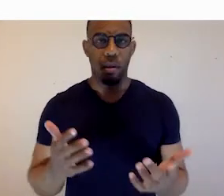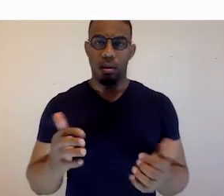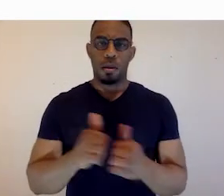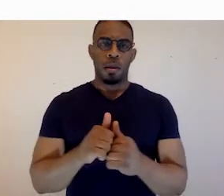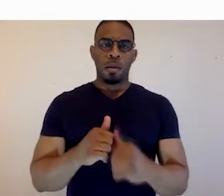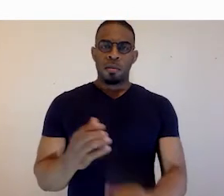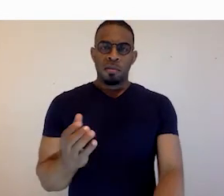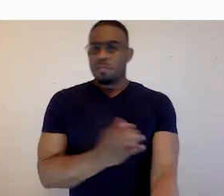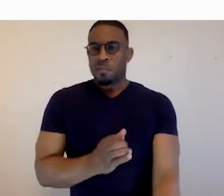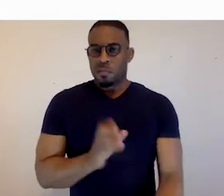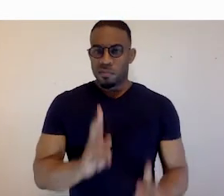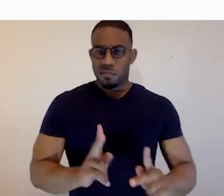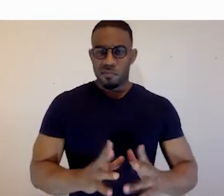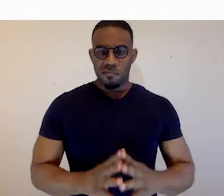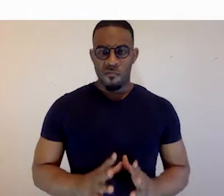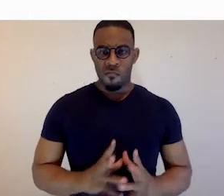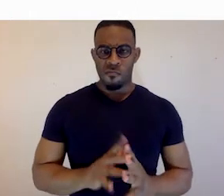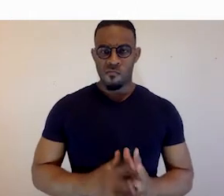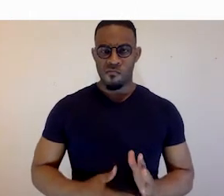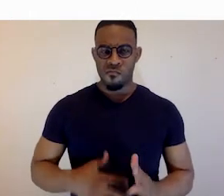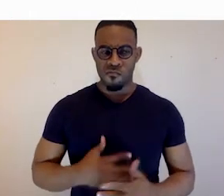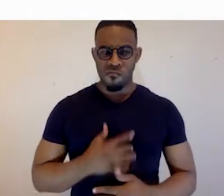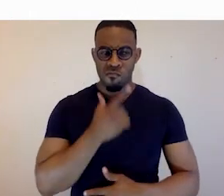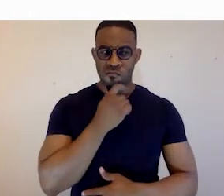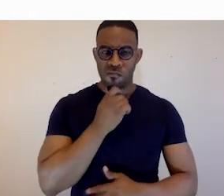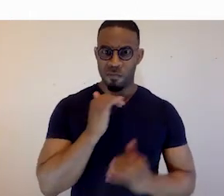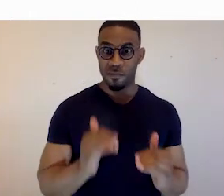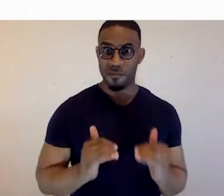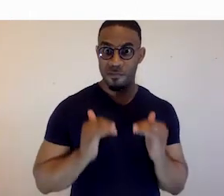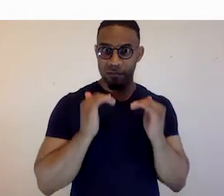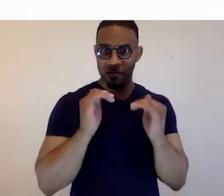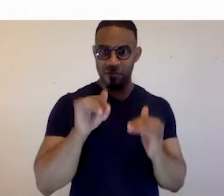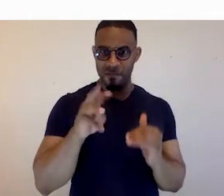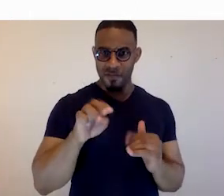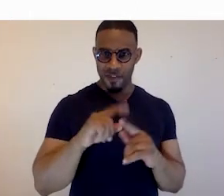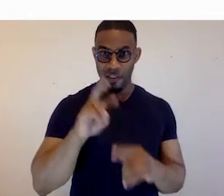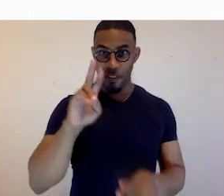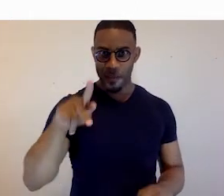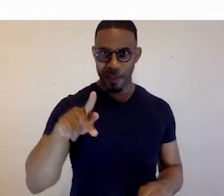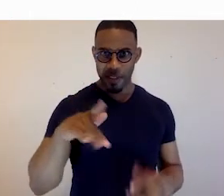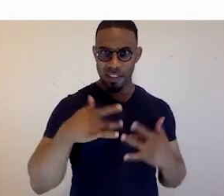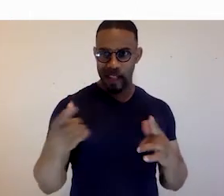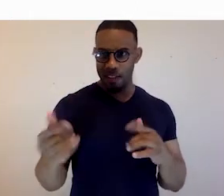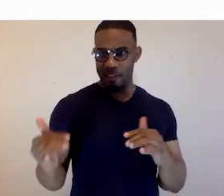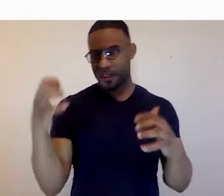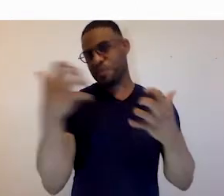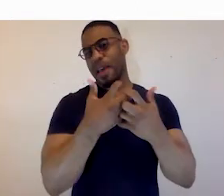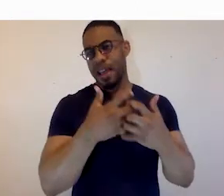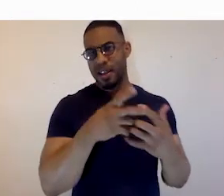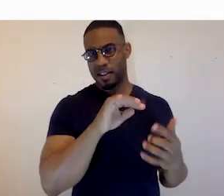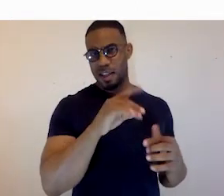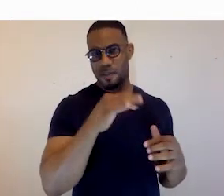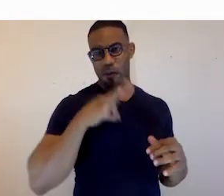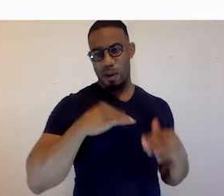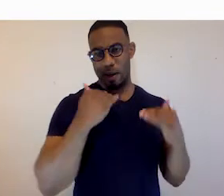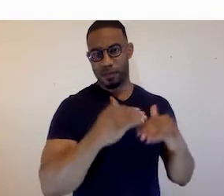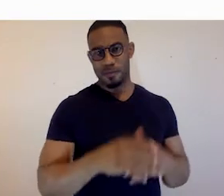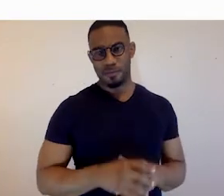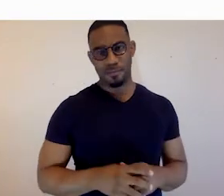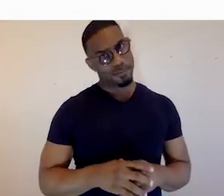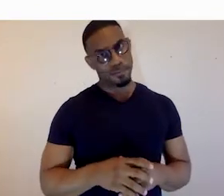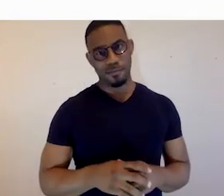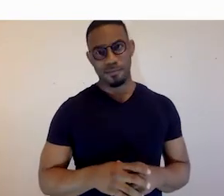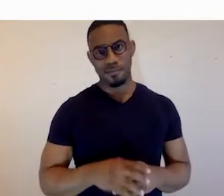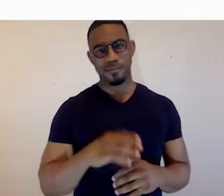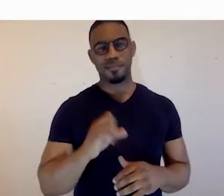these powerful people. So they upgraded Jamie to VIP status to match David's credit limit.